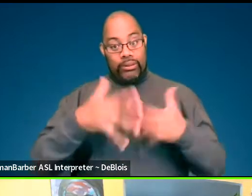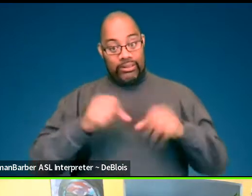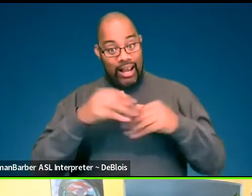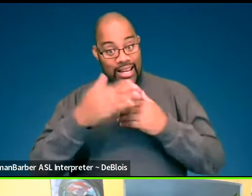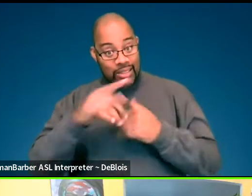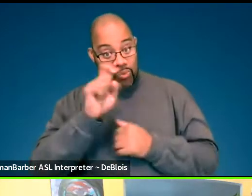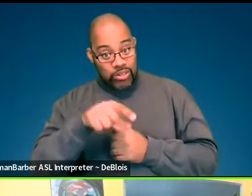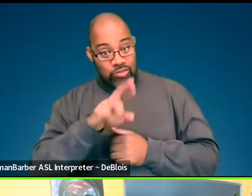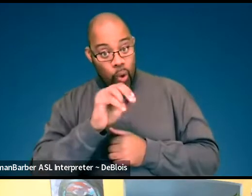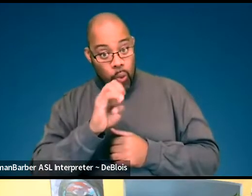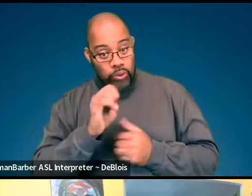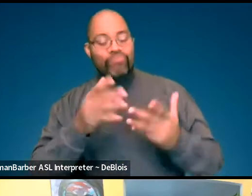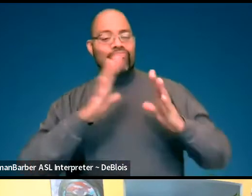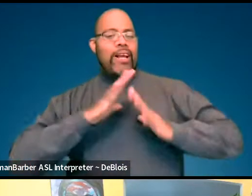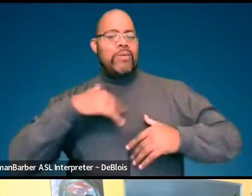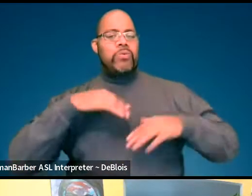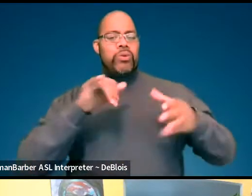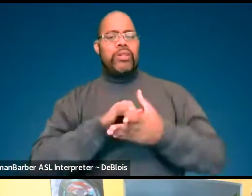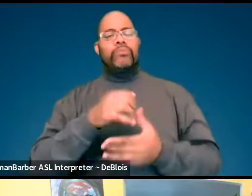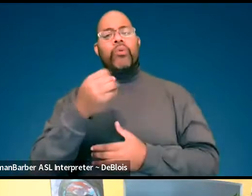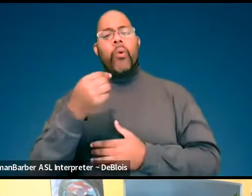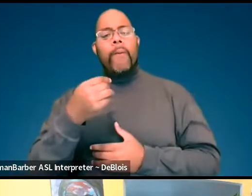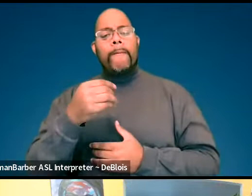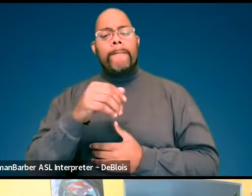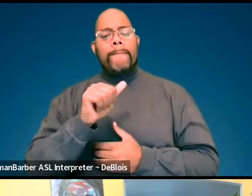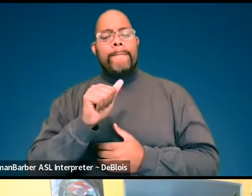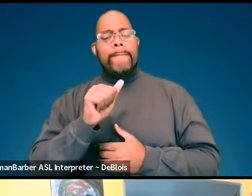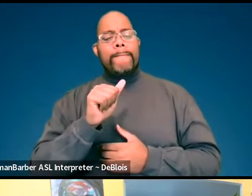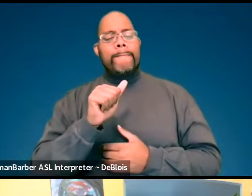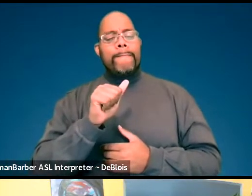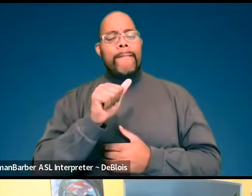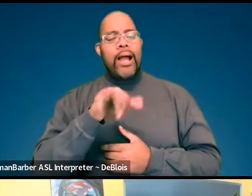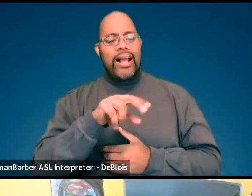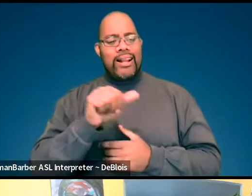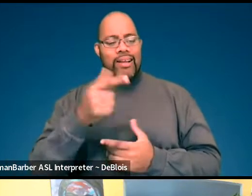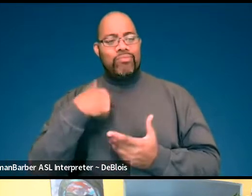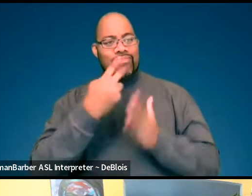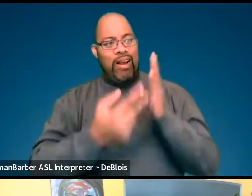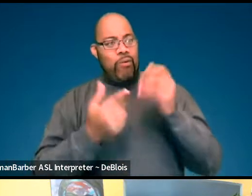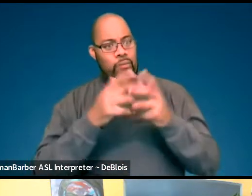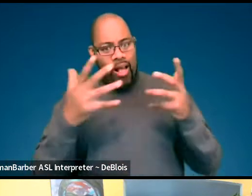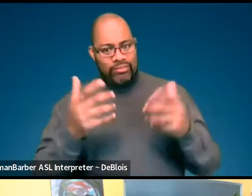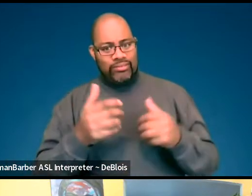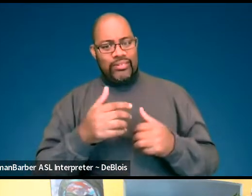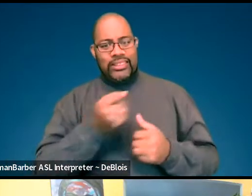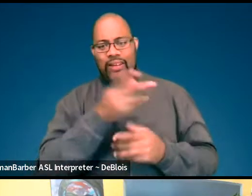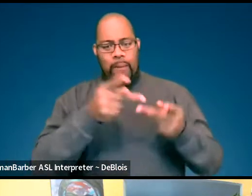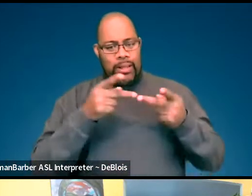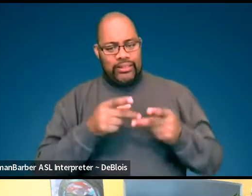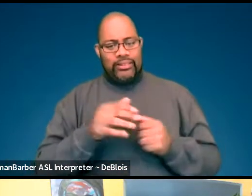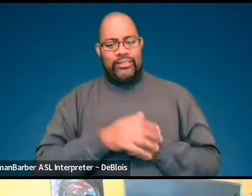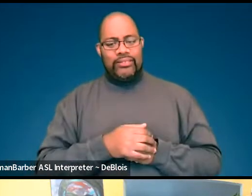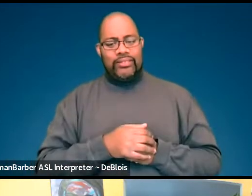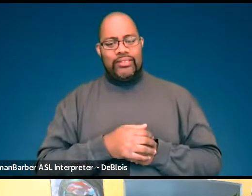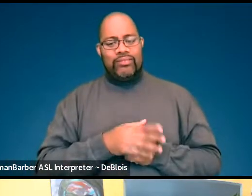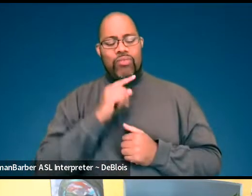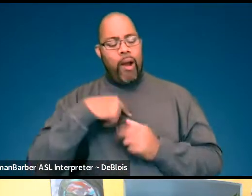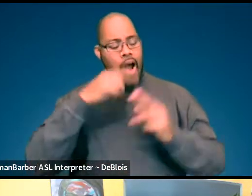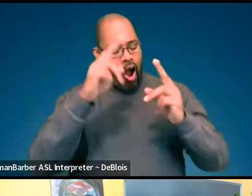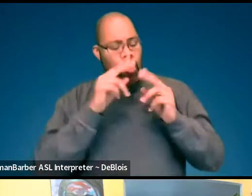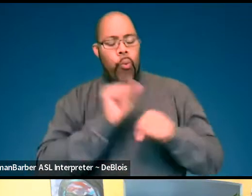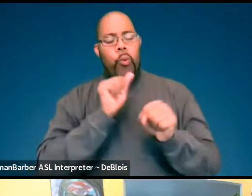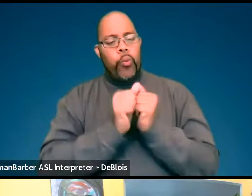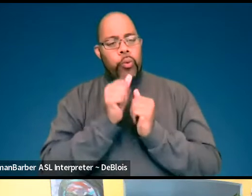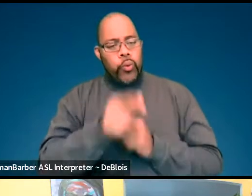one, Rose? Okay, awesome. So Ayana, I've been diving with you a lot in several places, and it's been an honor to work with